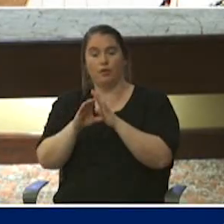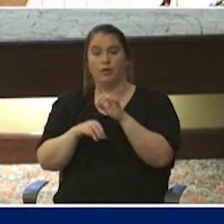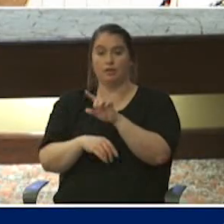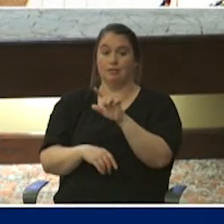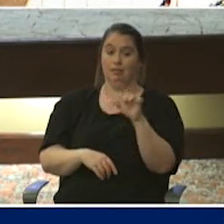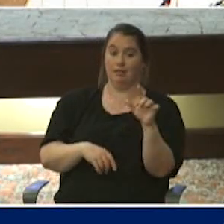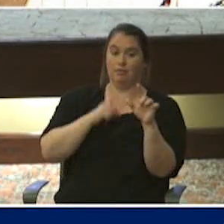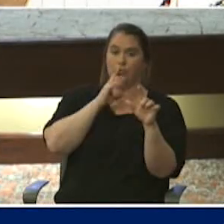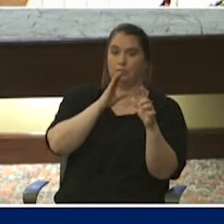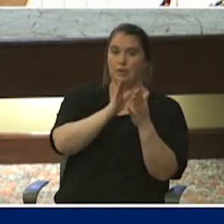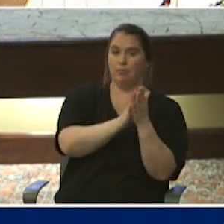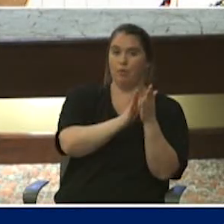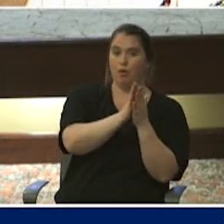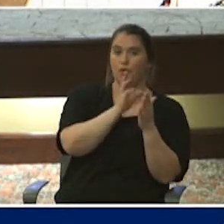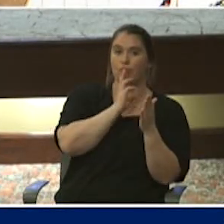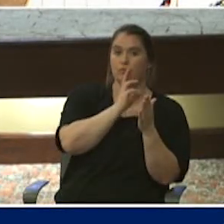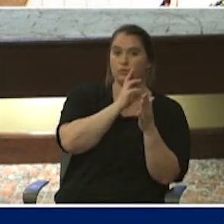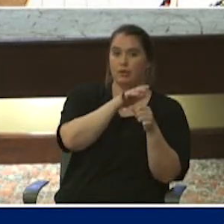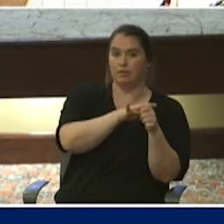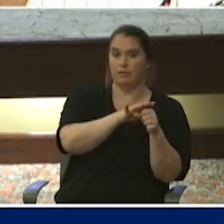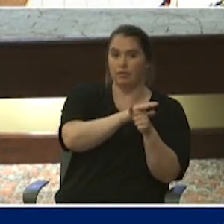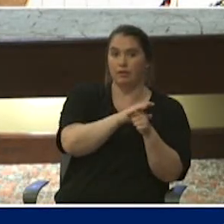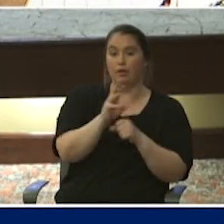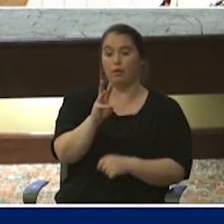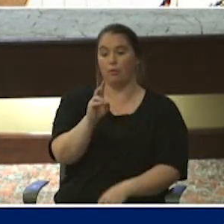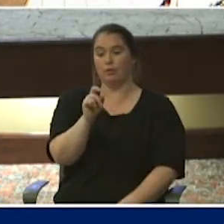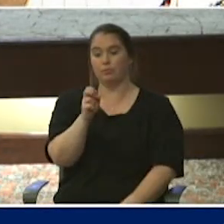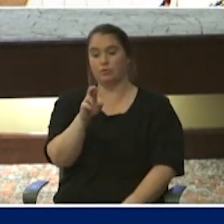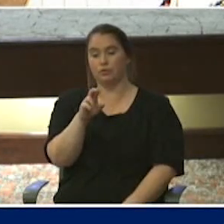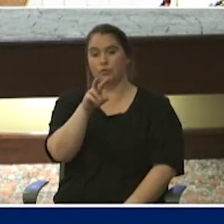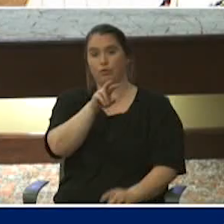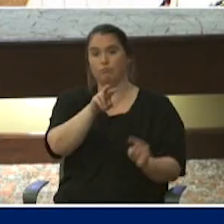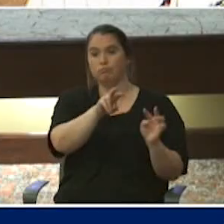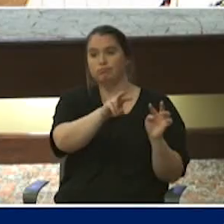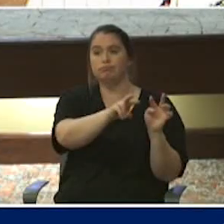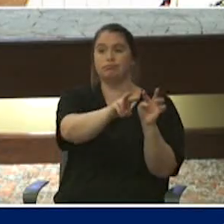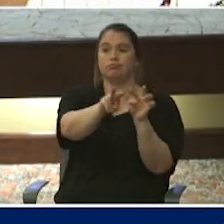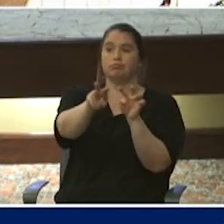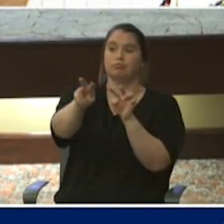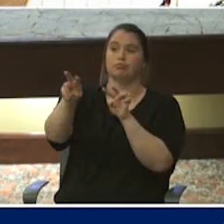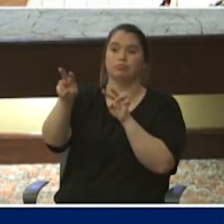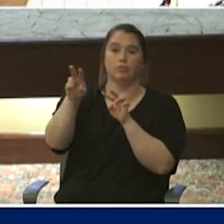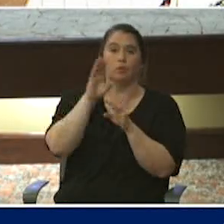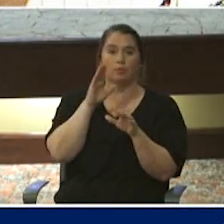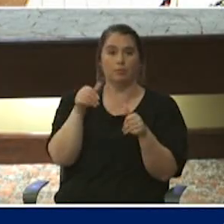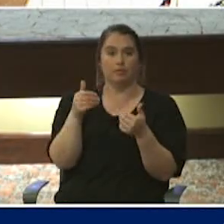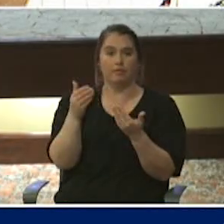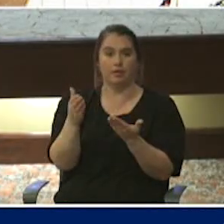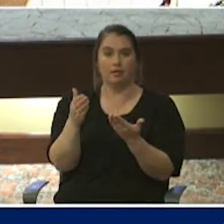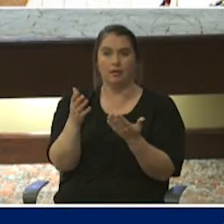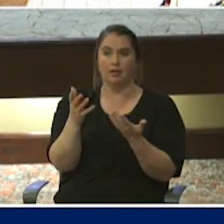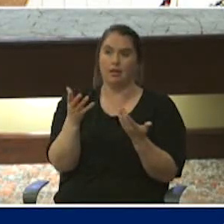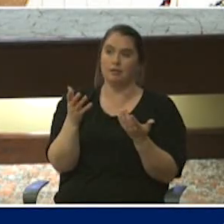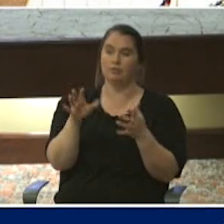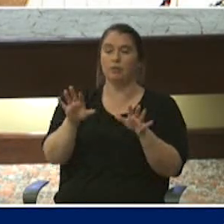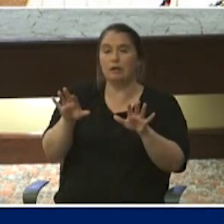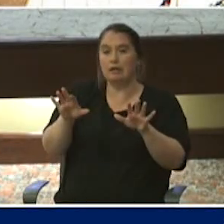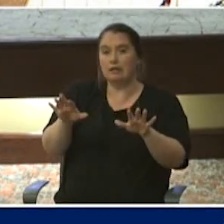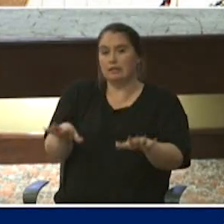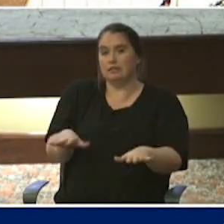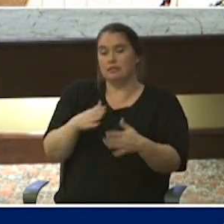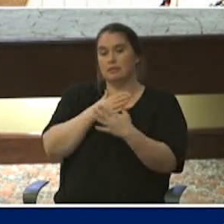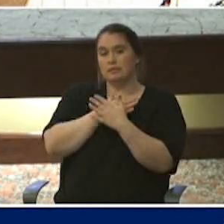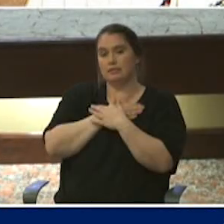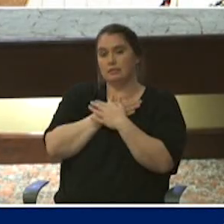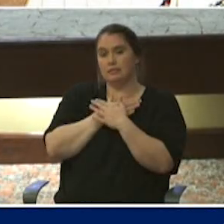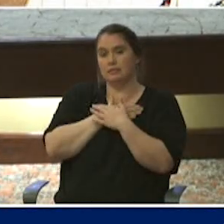and the restaurant areas. The Webster Overlook provides a respite place and a place to get